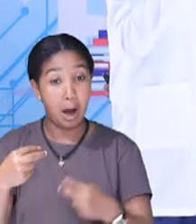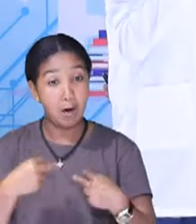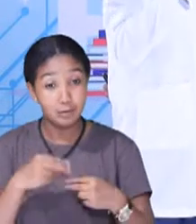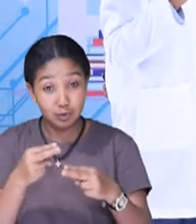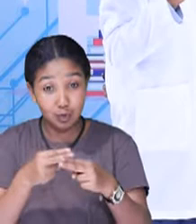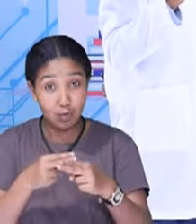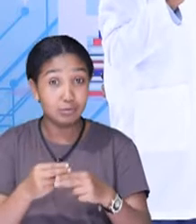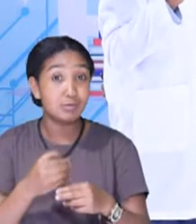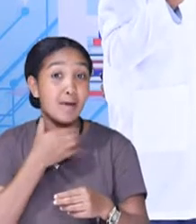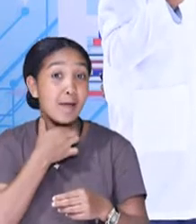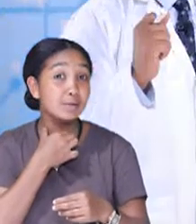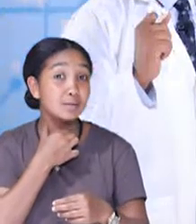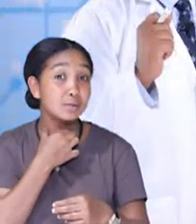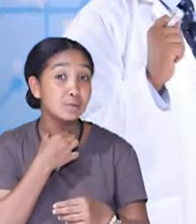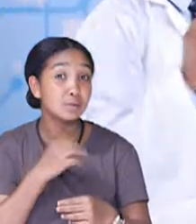having short necks,